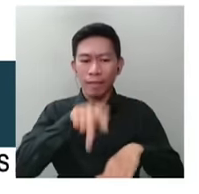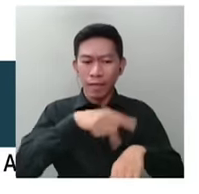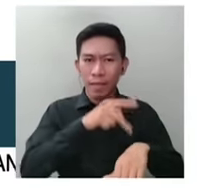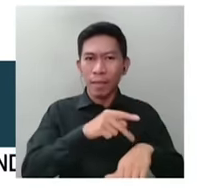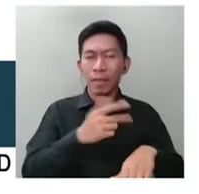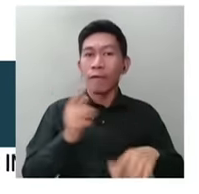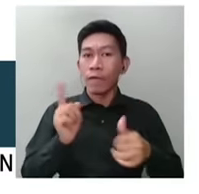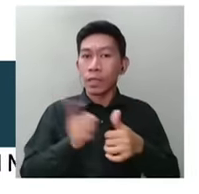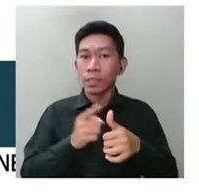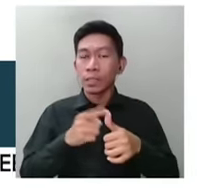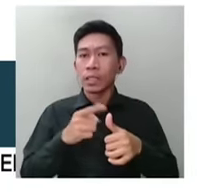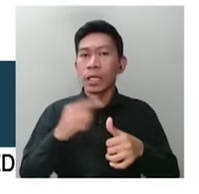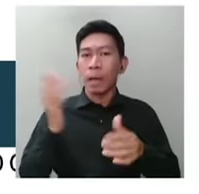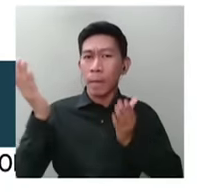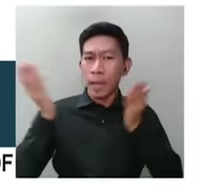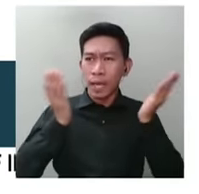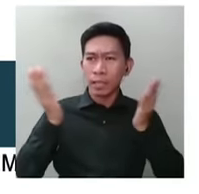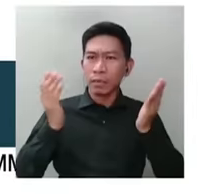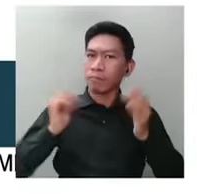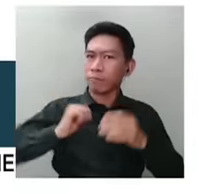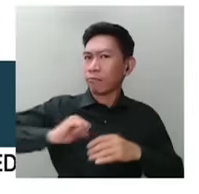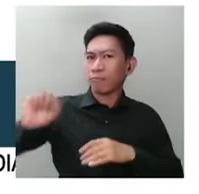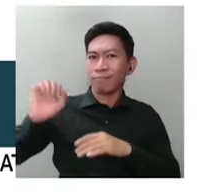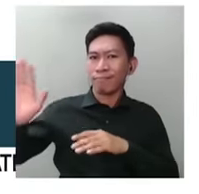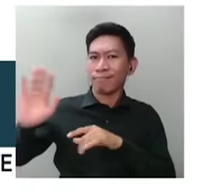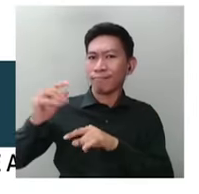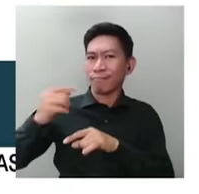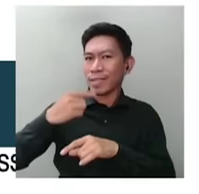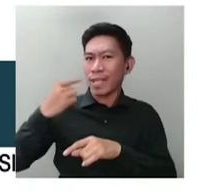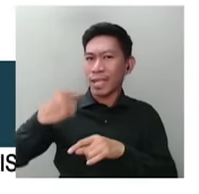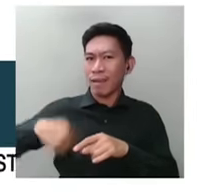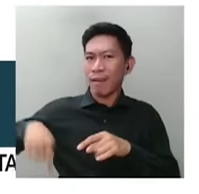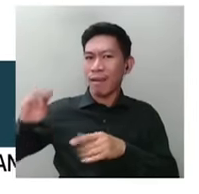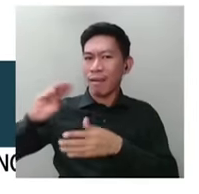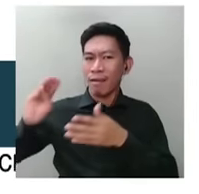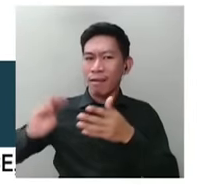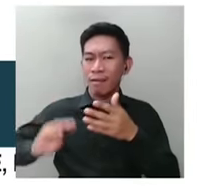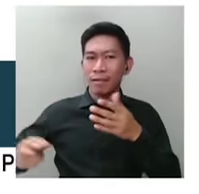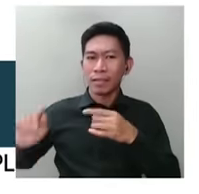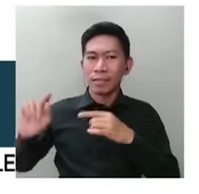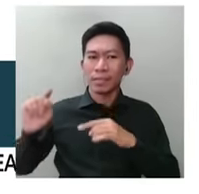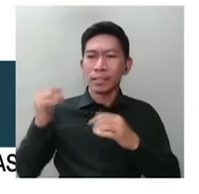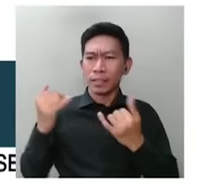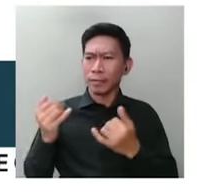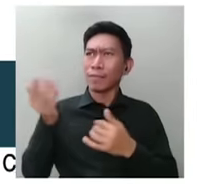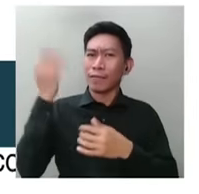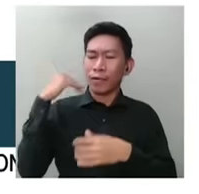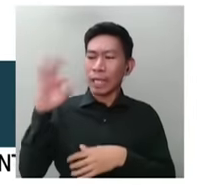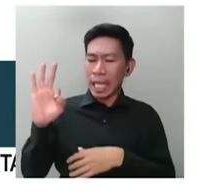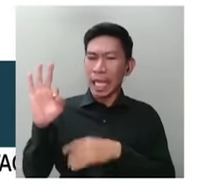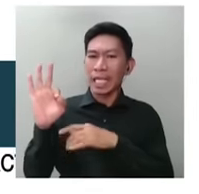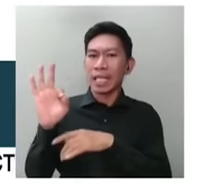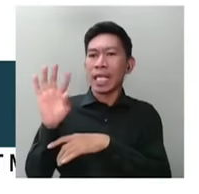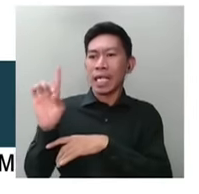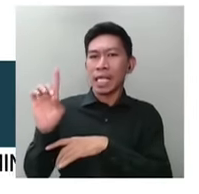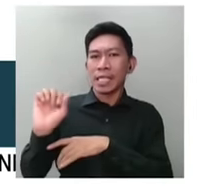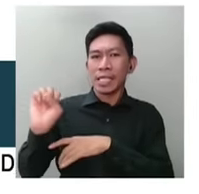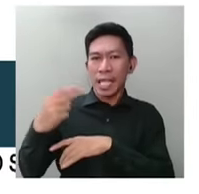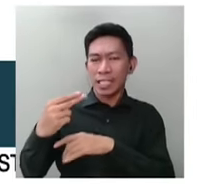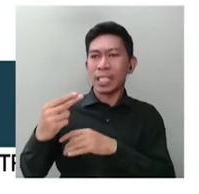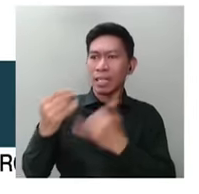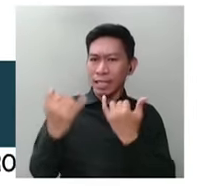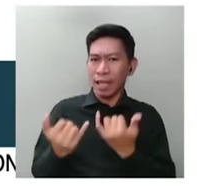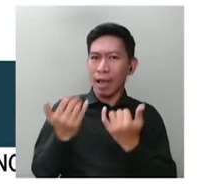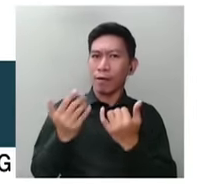of China, which now appears to be a 10-dash line from the 9-dash line. It's now increased to 10.